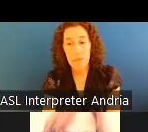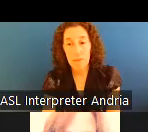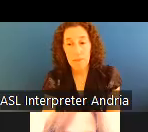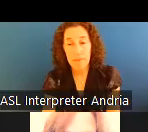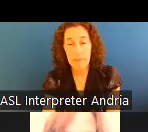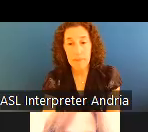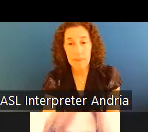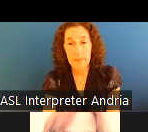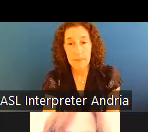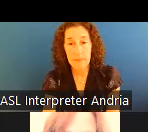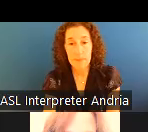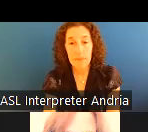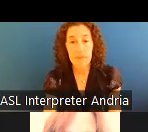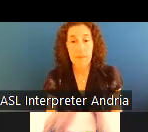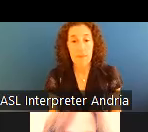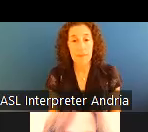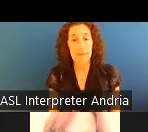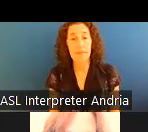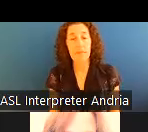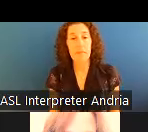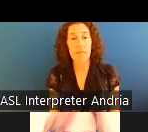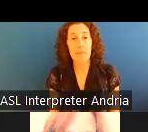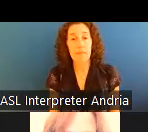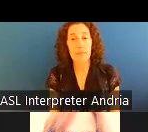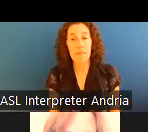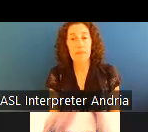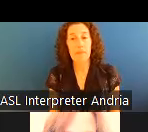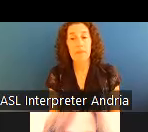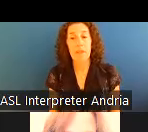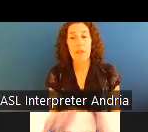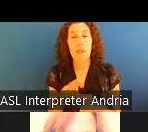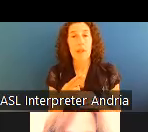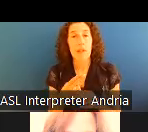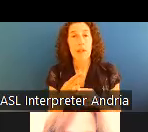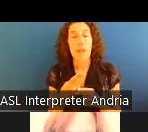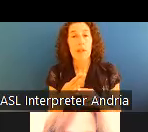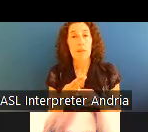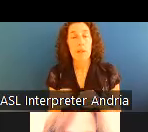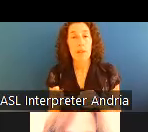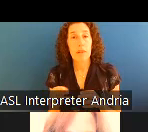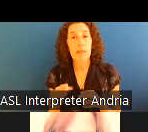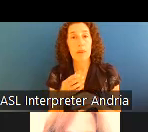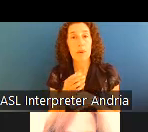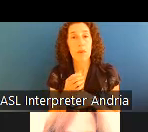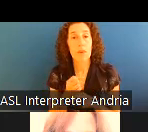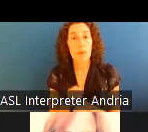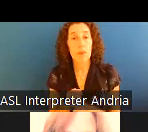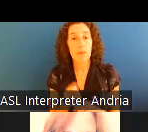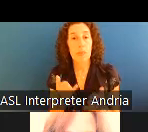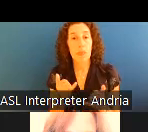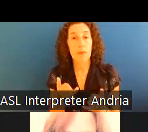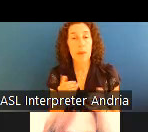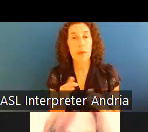Alrighty, so just brief overview. Today we're going to talk a little bit about how law enforcement